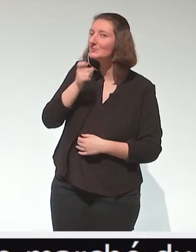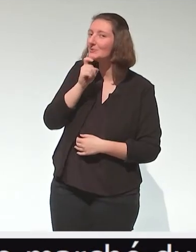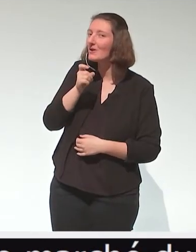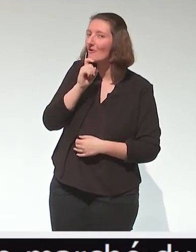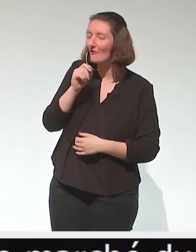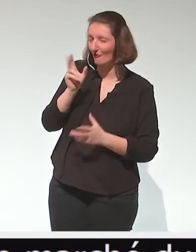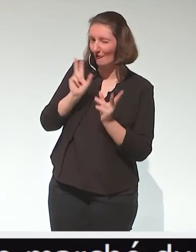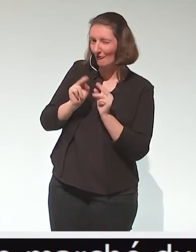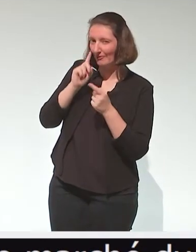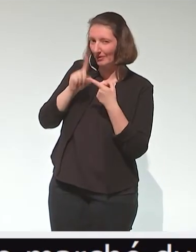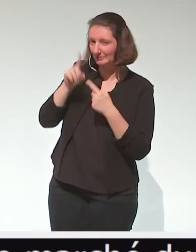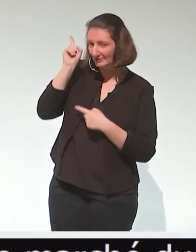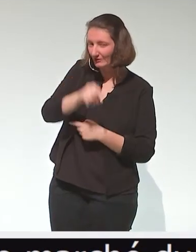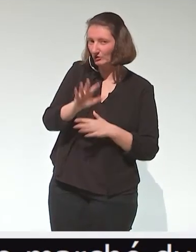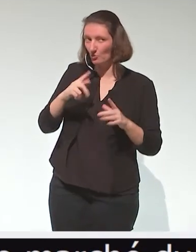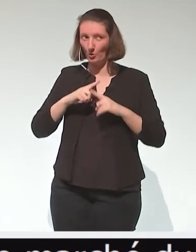Well,